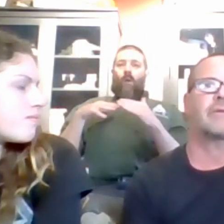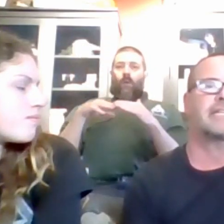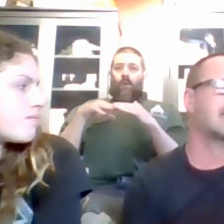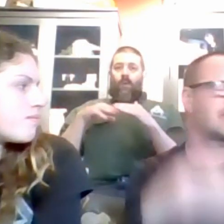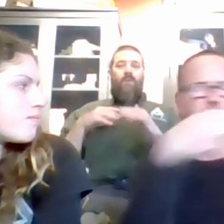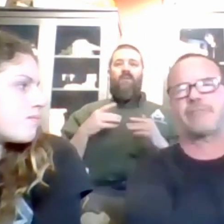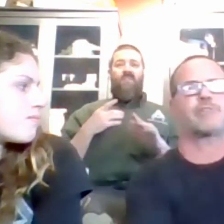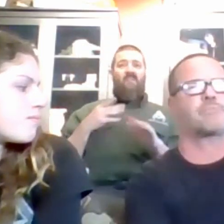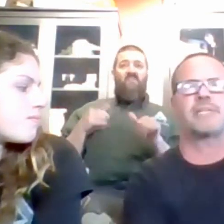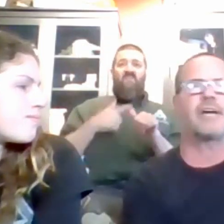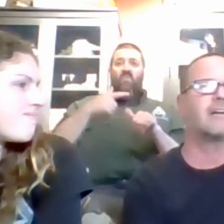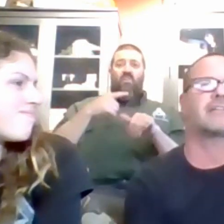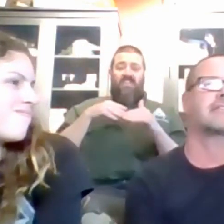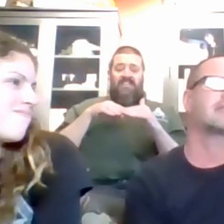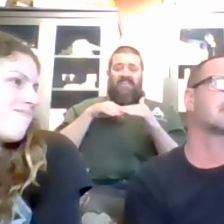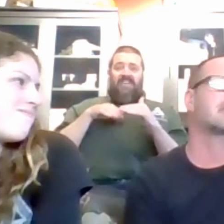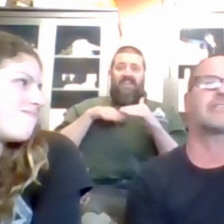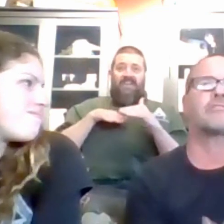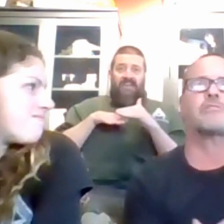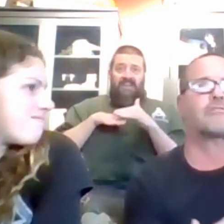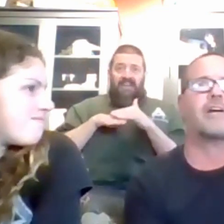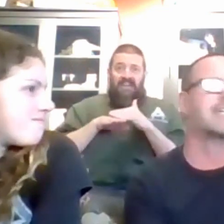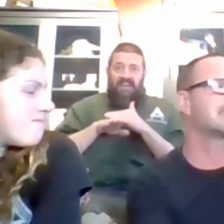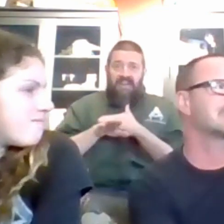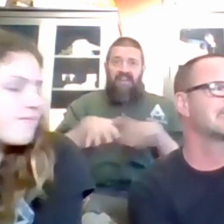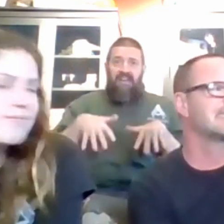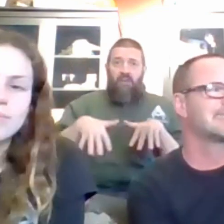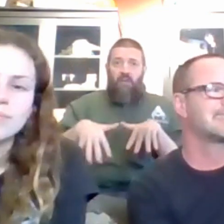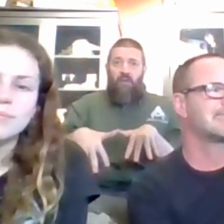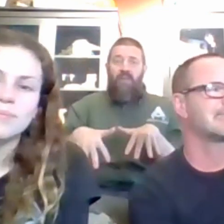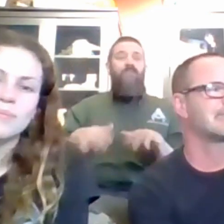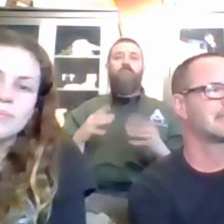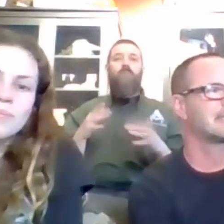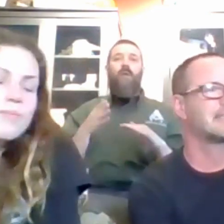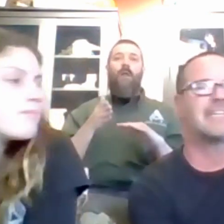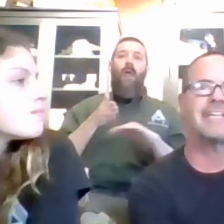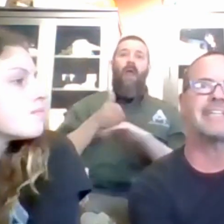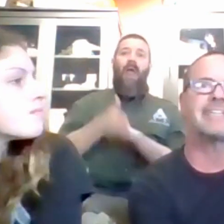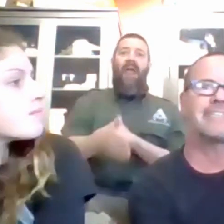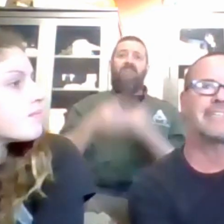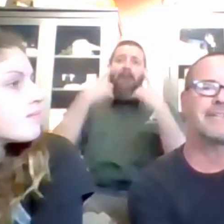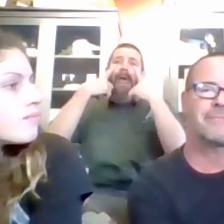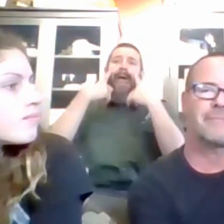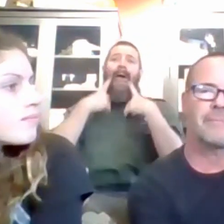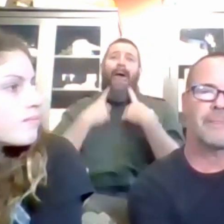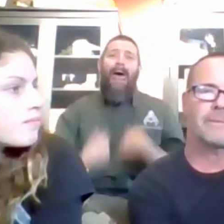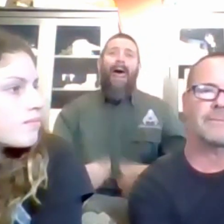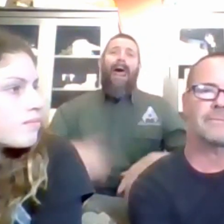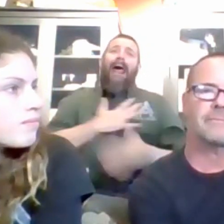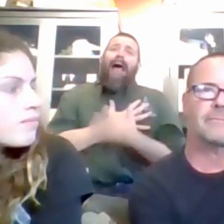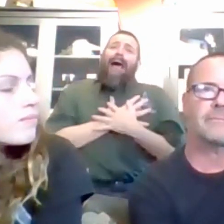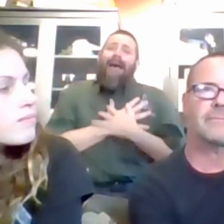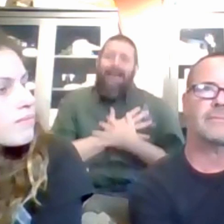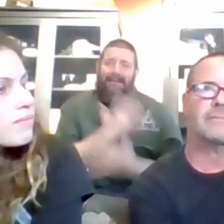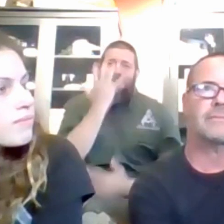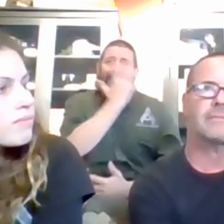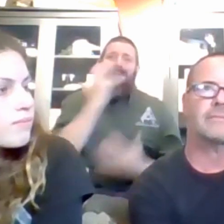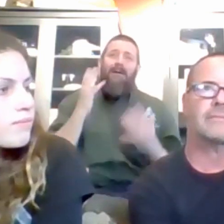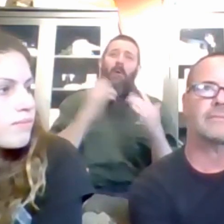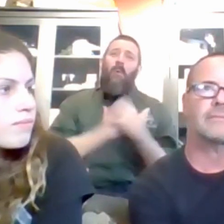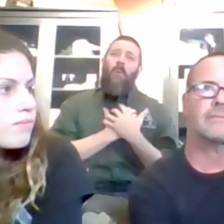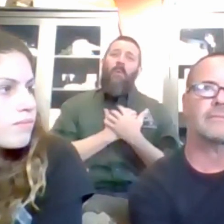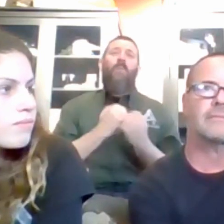was very detached when he first came, and when he left, he was giving us big hugs, and he was just like, this is great. He also cried at the end. Yeah, he